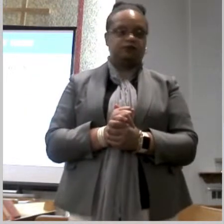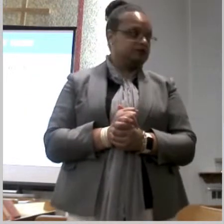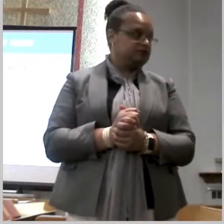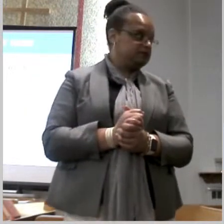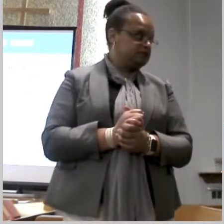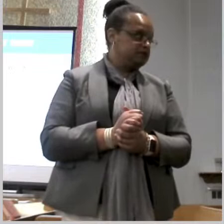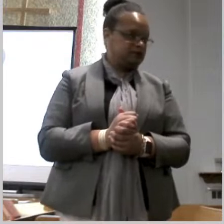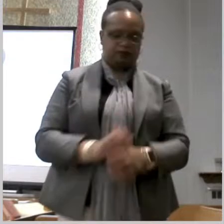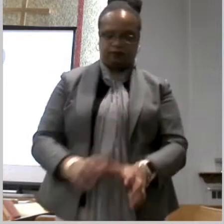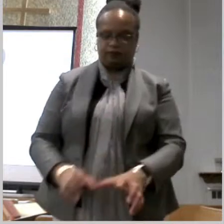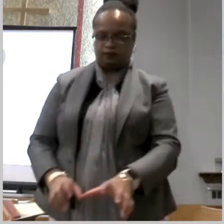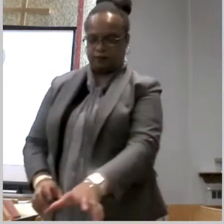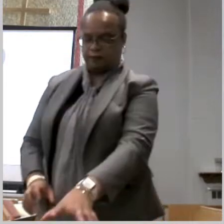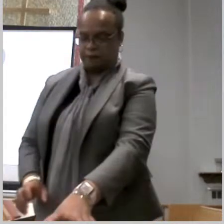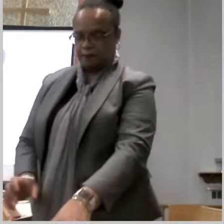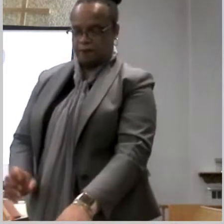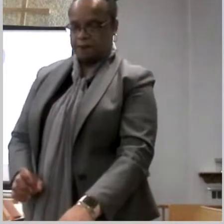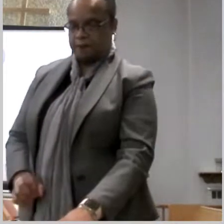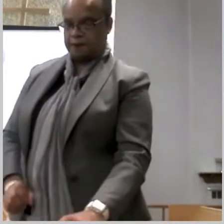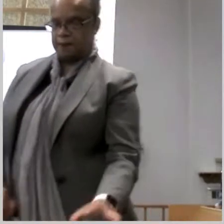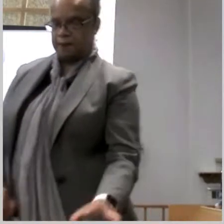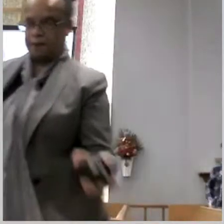raise. Amen.